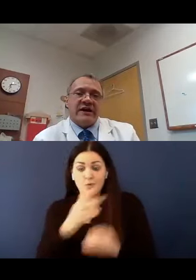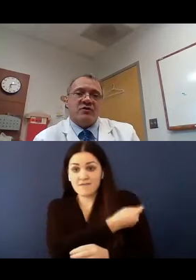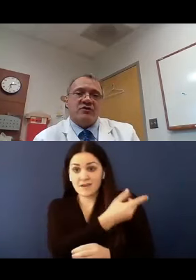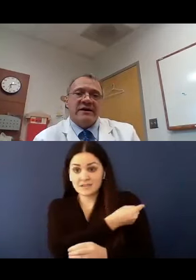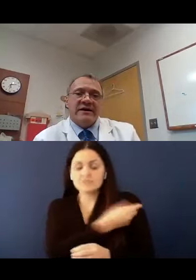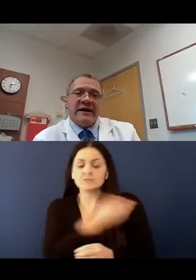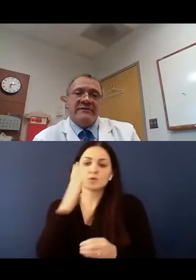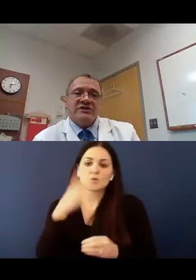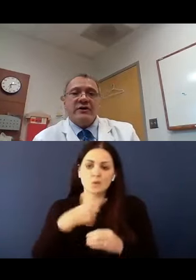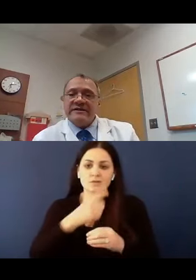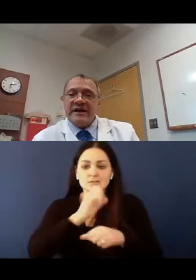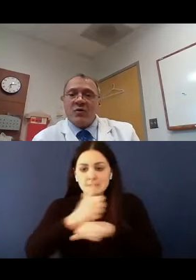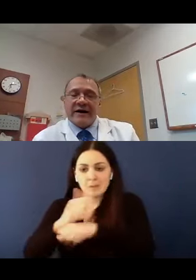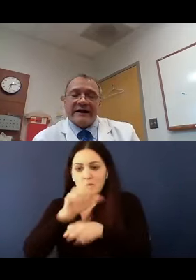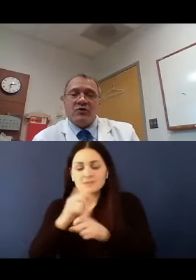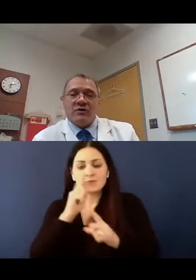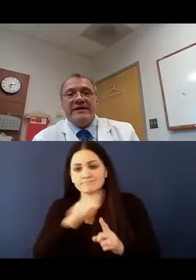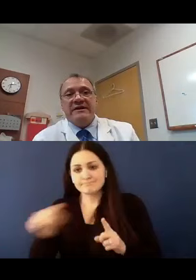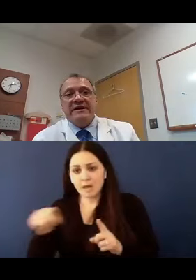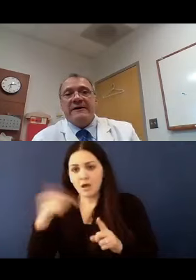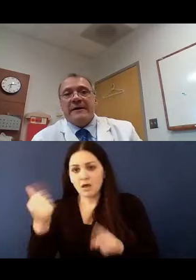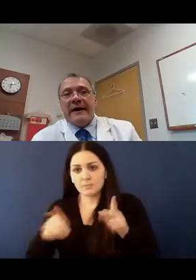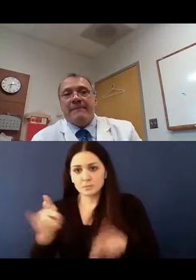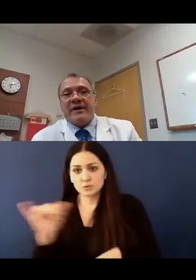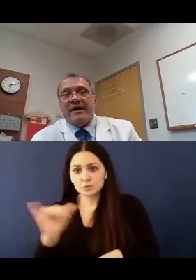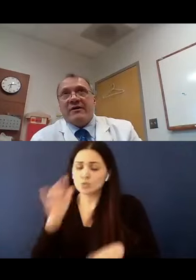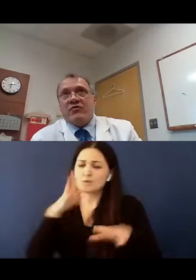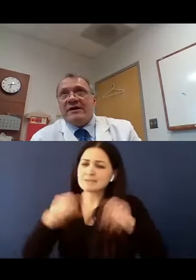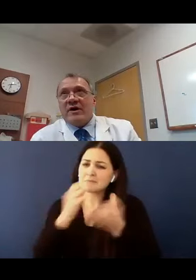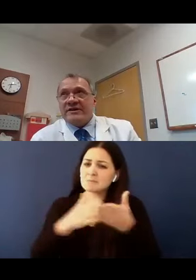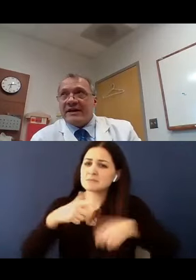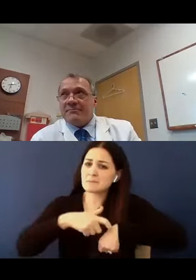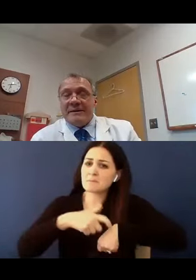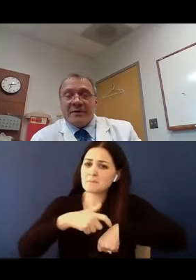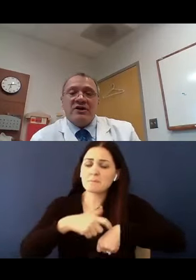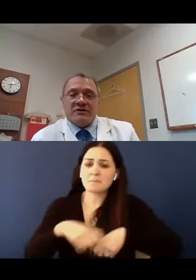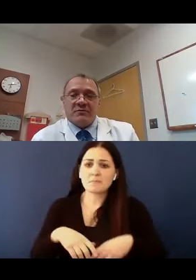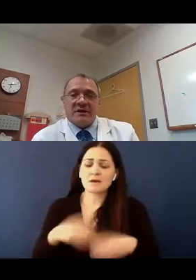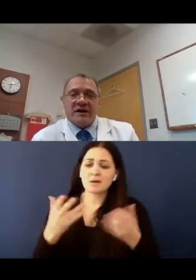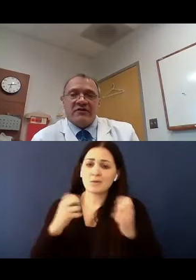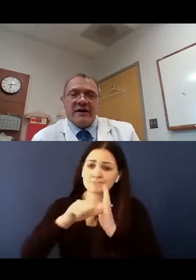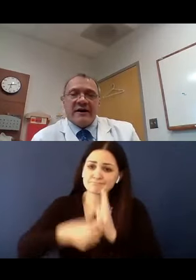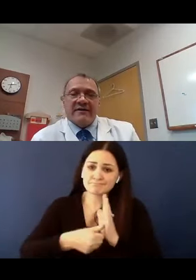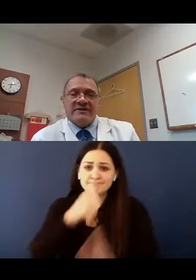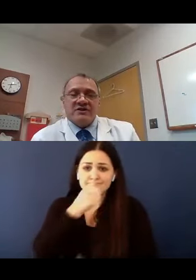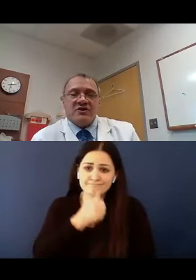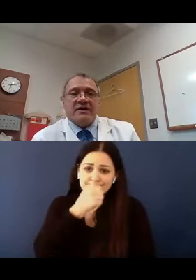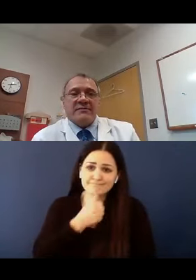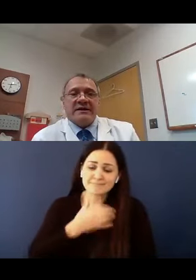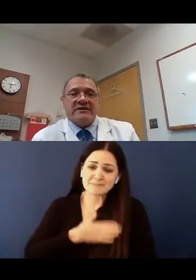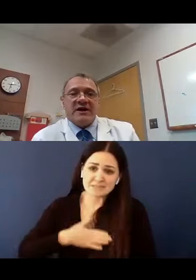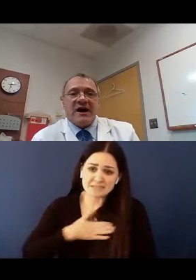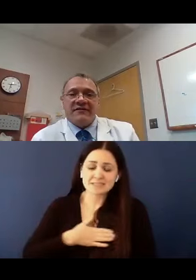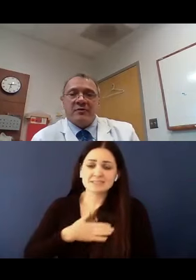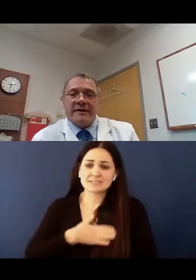and scheduled. This is going to take a while, and I would really, I really want to say be patient, because this is going